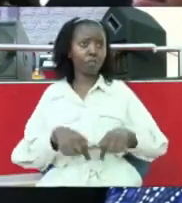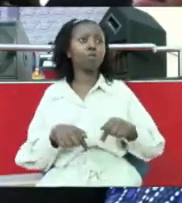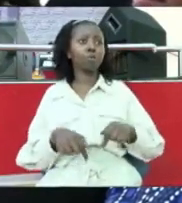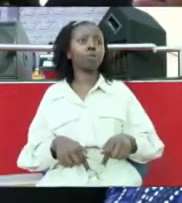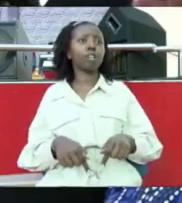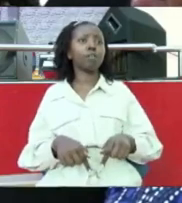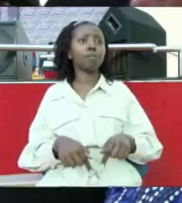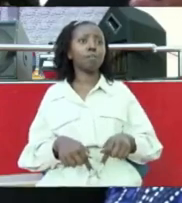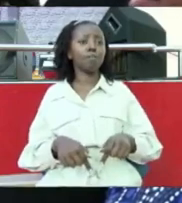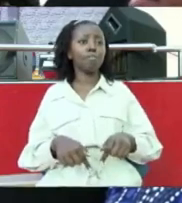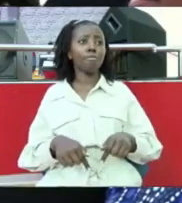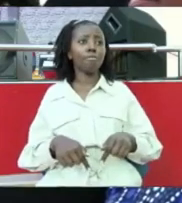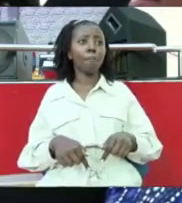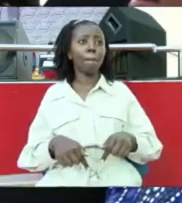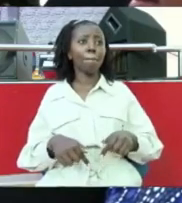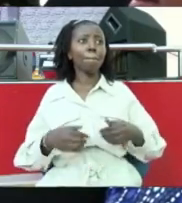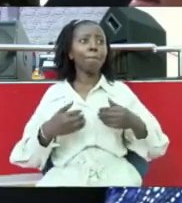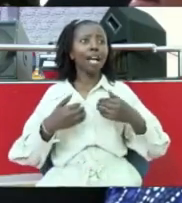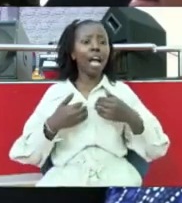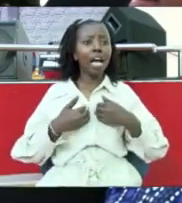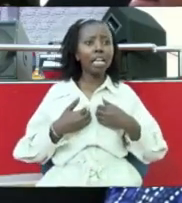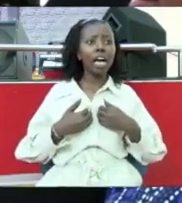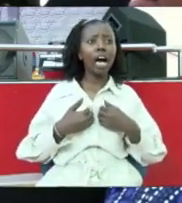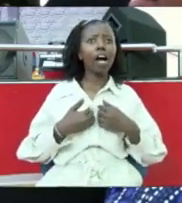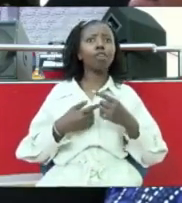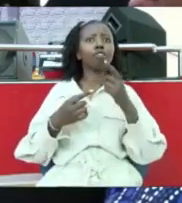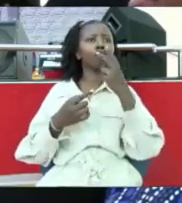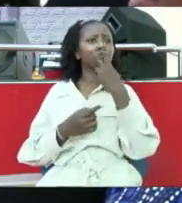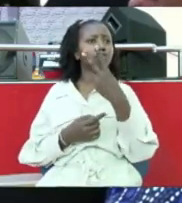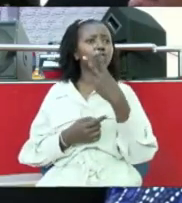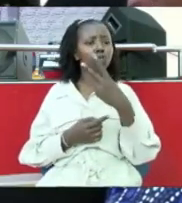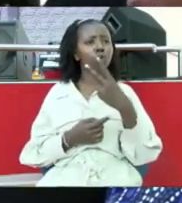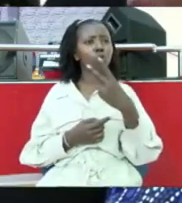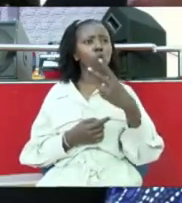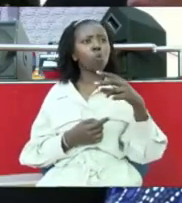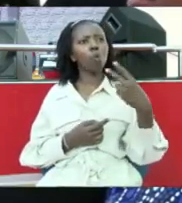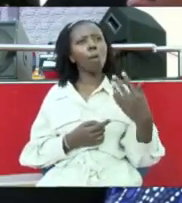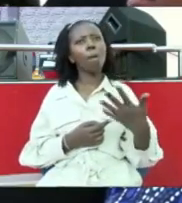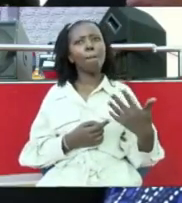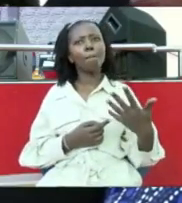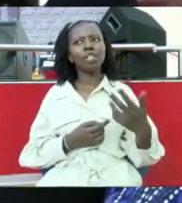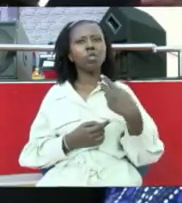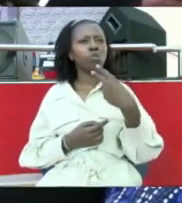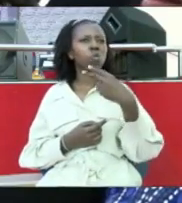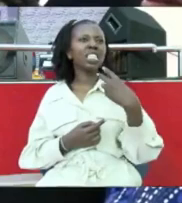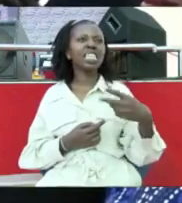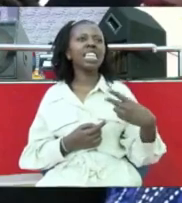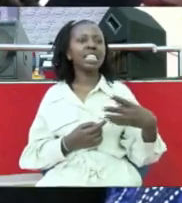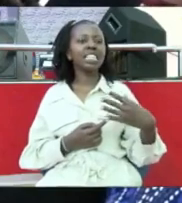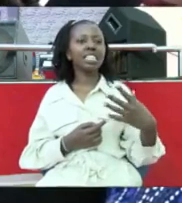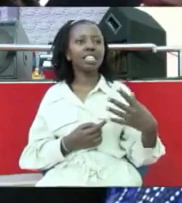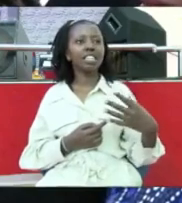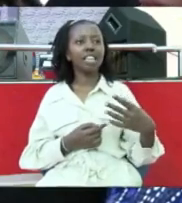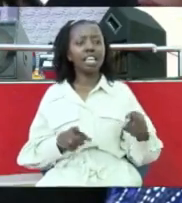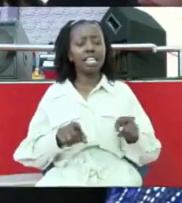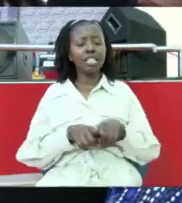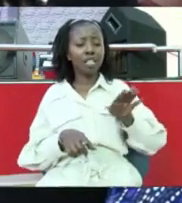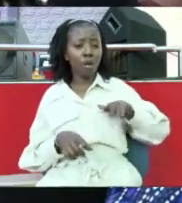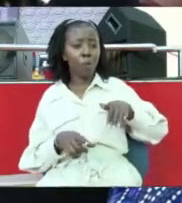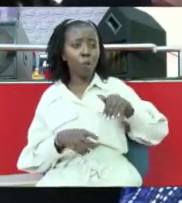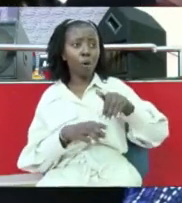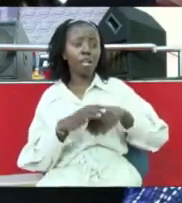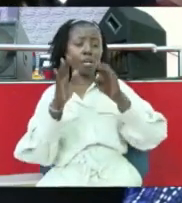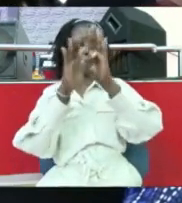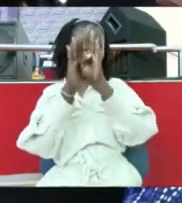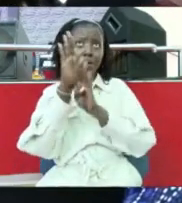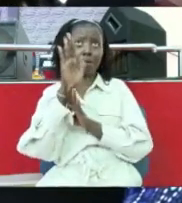have two copper coins. Na niko na mapeni mawili ya copper. Like the woman in the Bible. Kama yule mwanamke